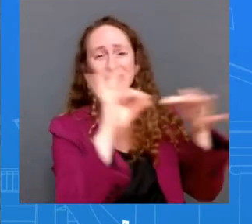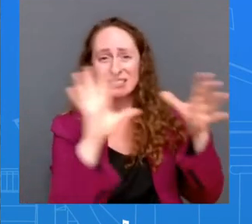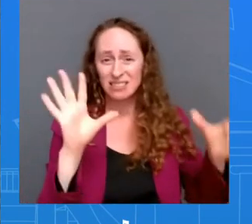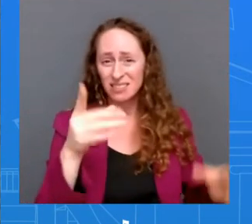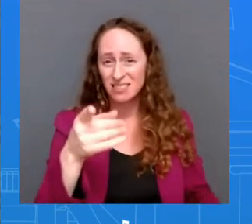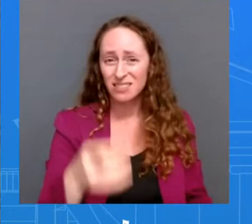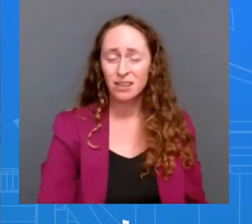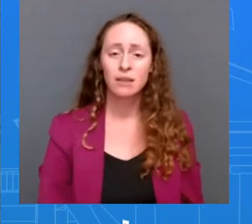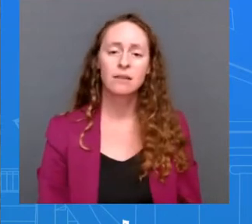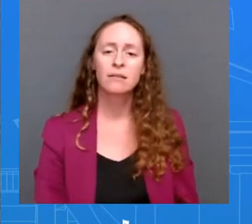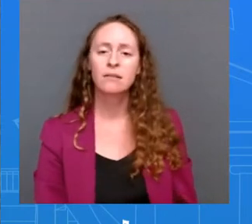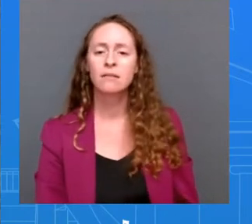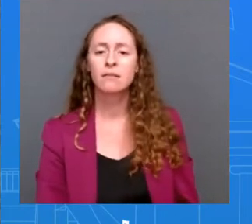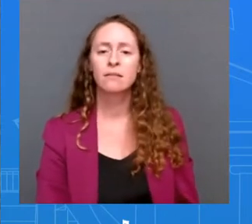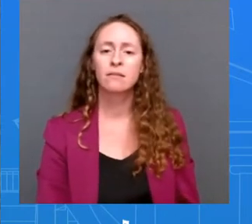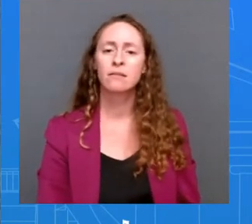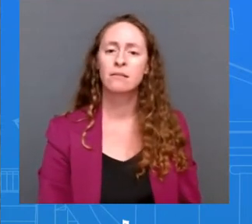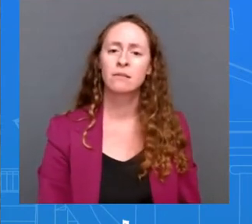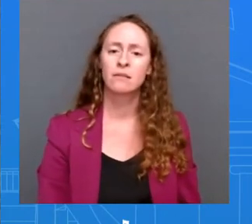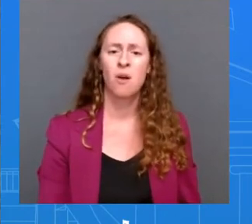our concerns